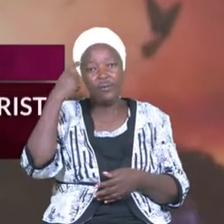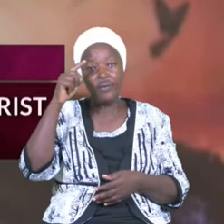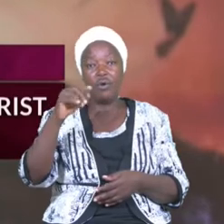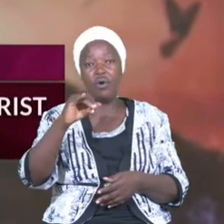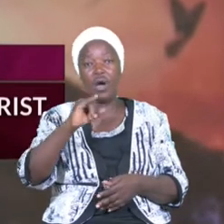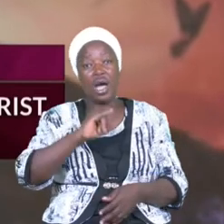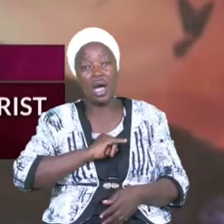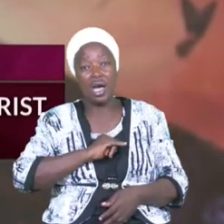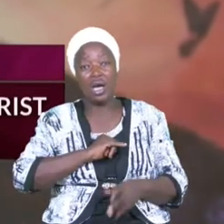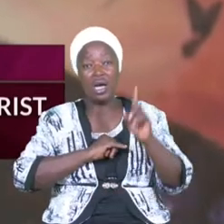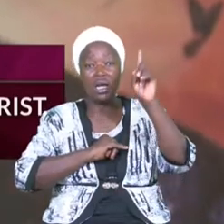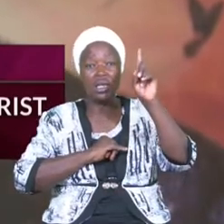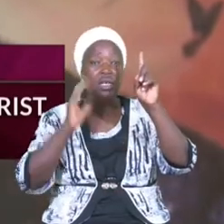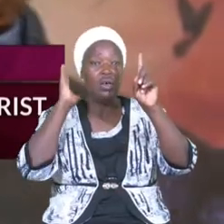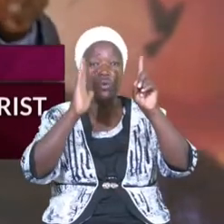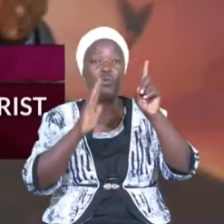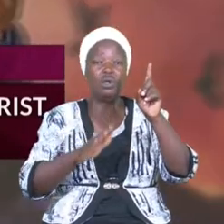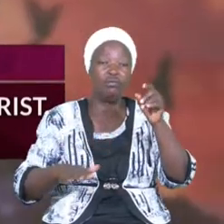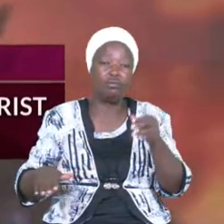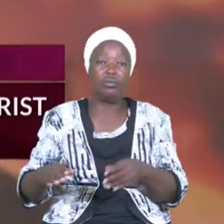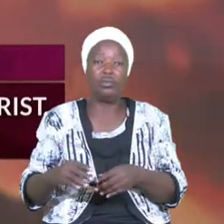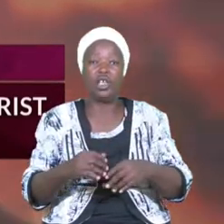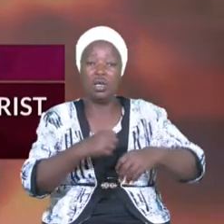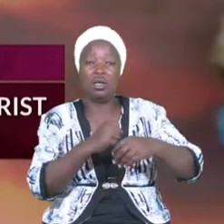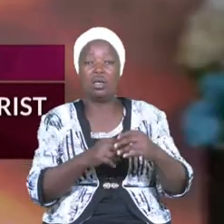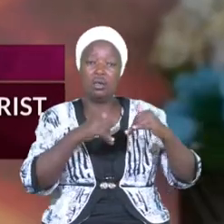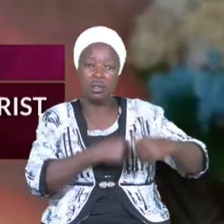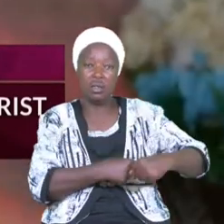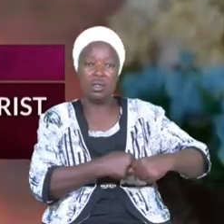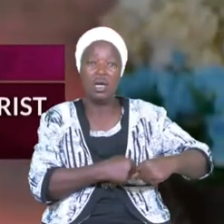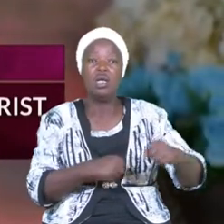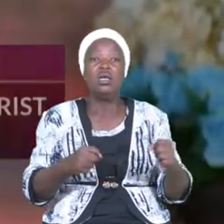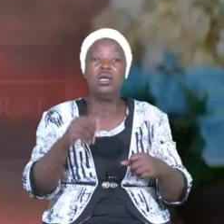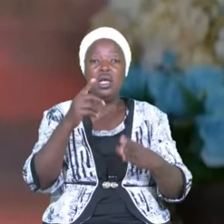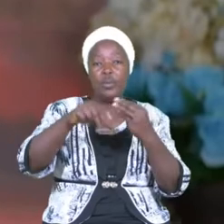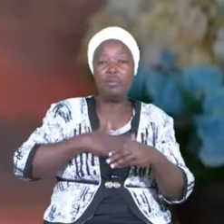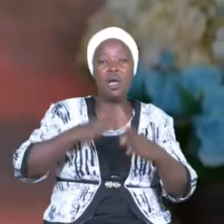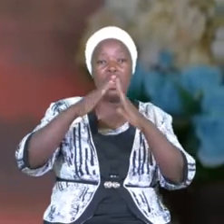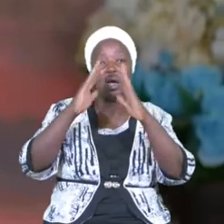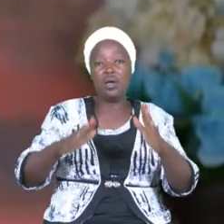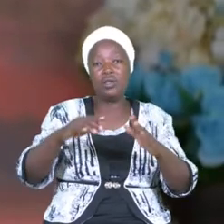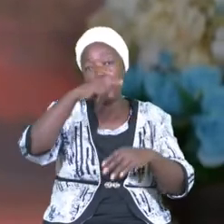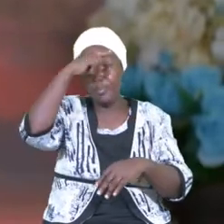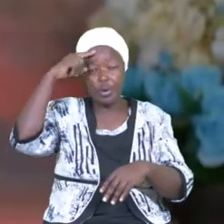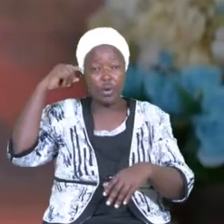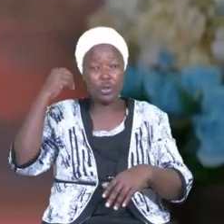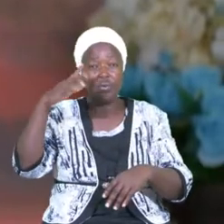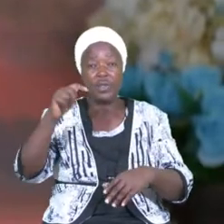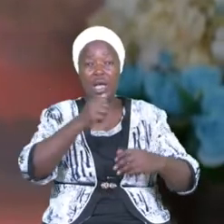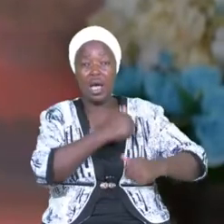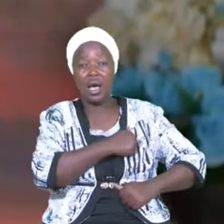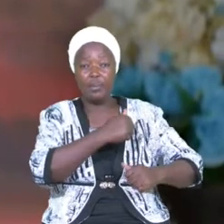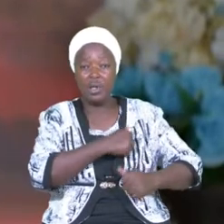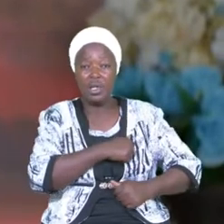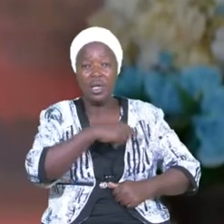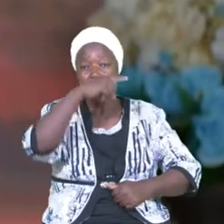will encamp about mine house because of the army, because